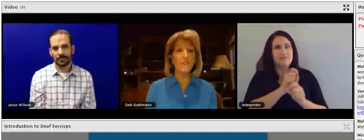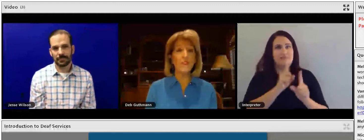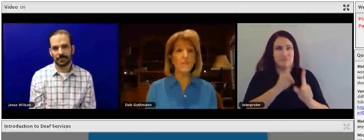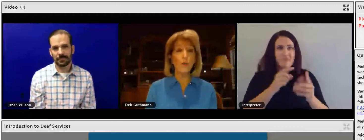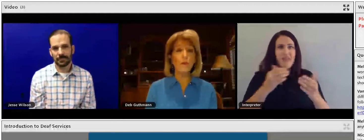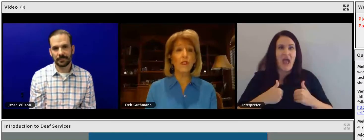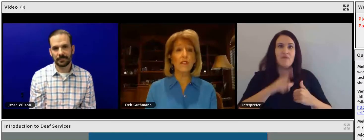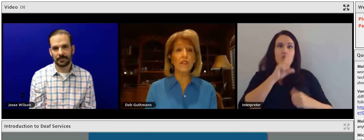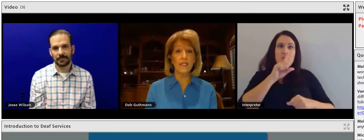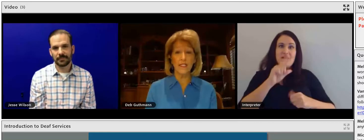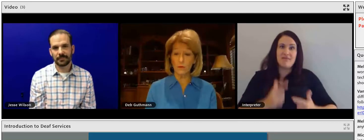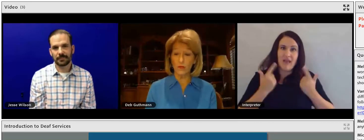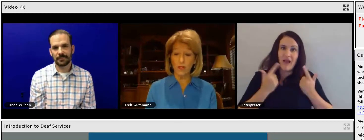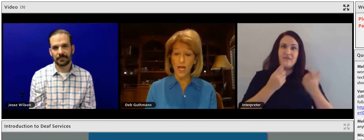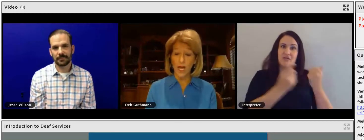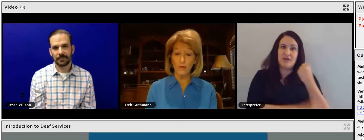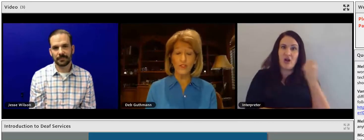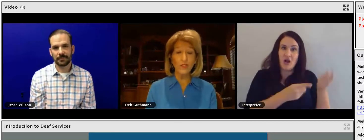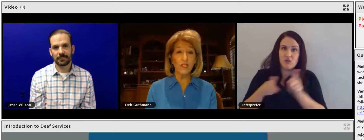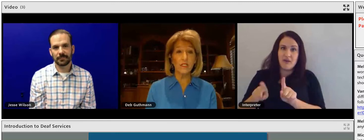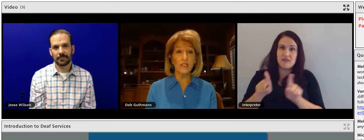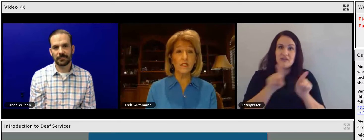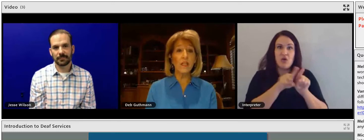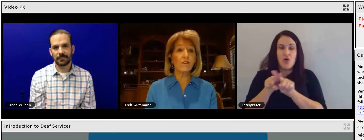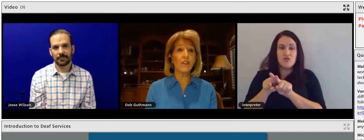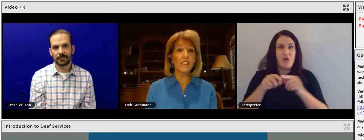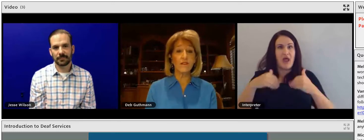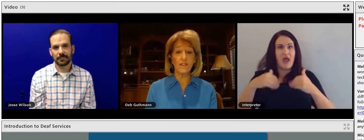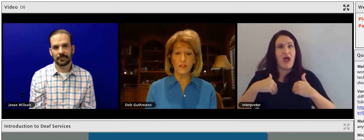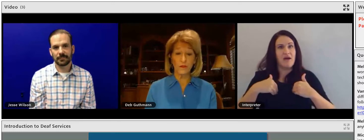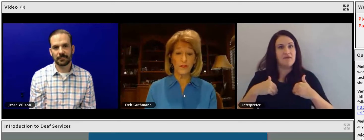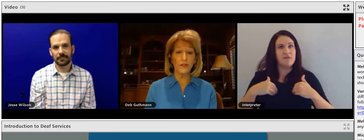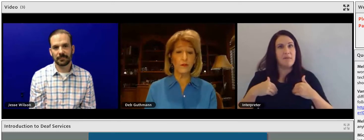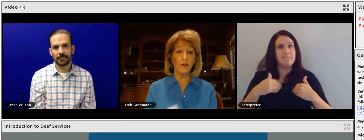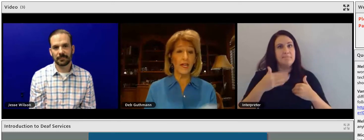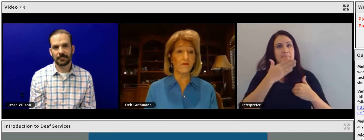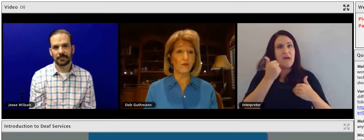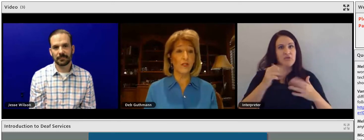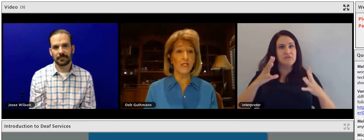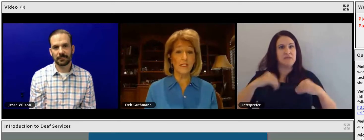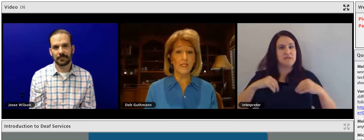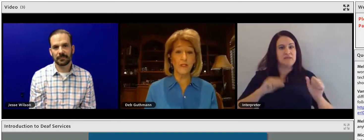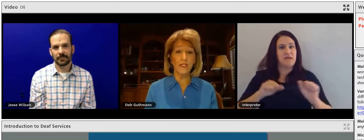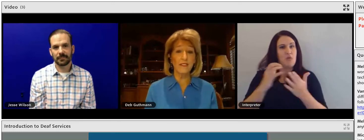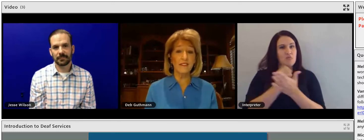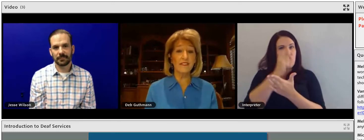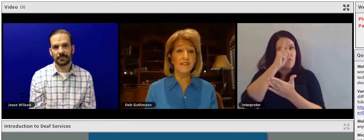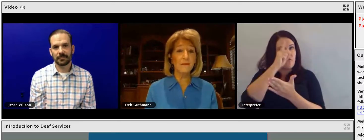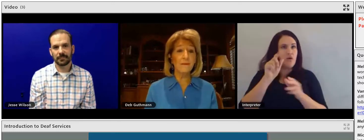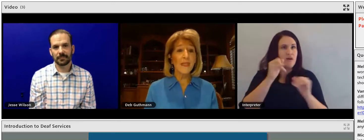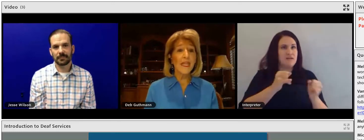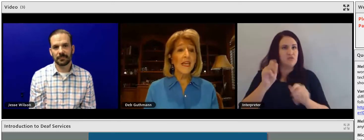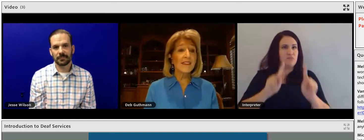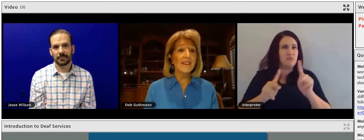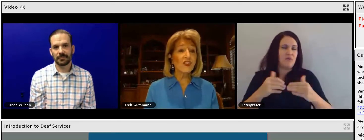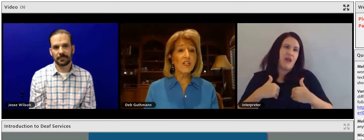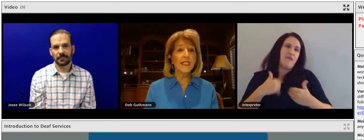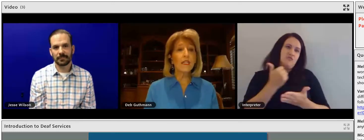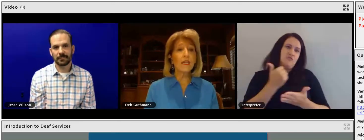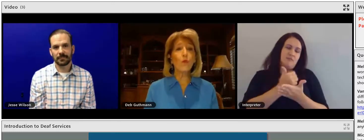consequences and then moving forward with accessible opportunities for individuals to have treatment